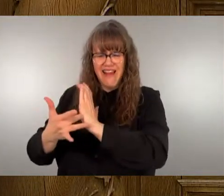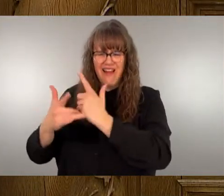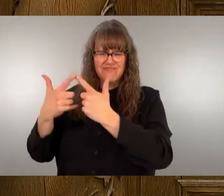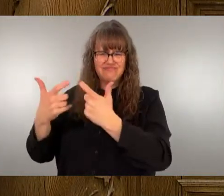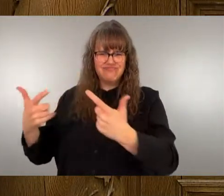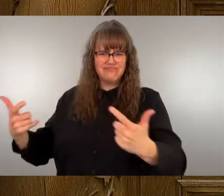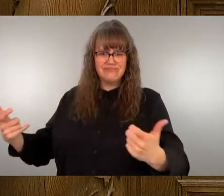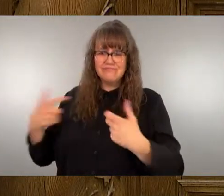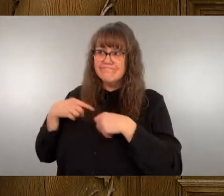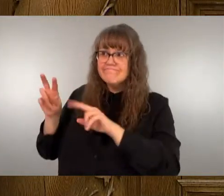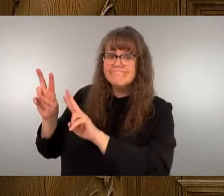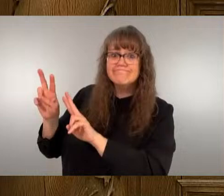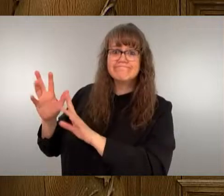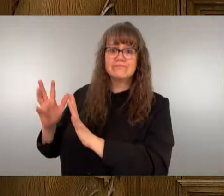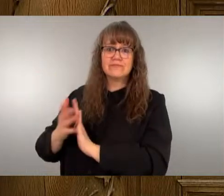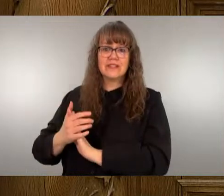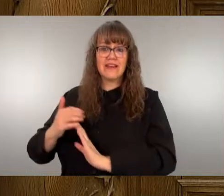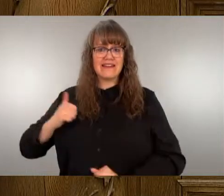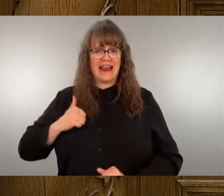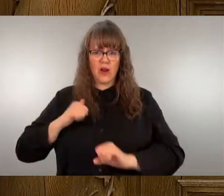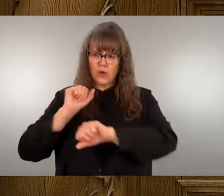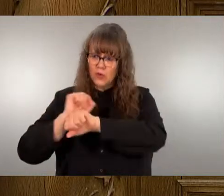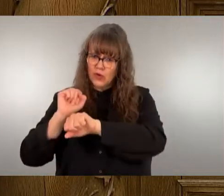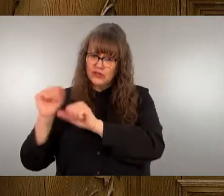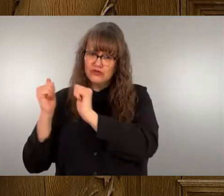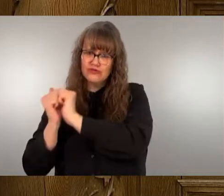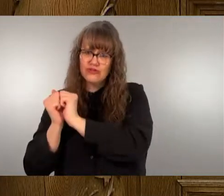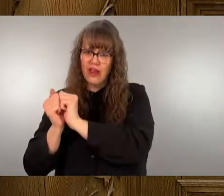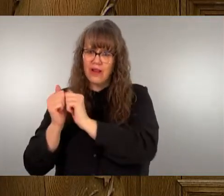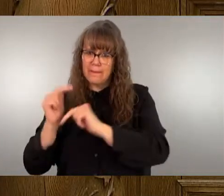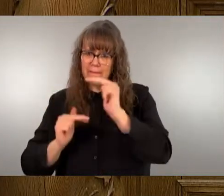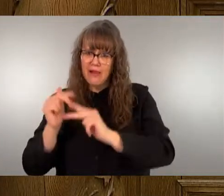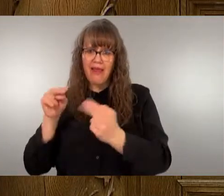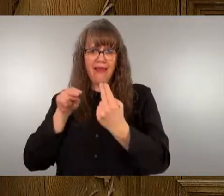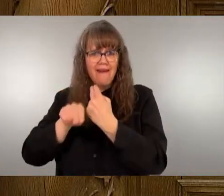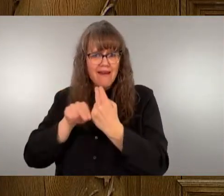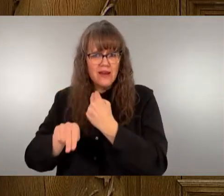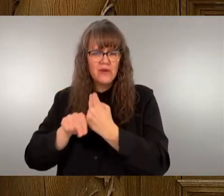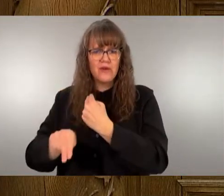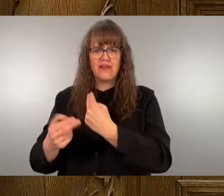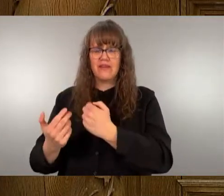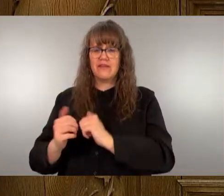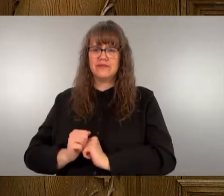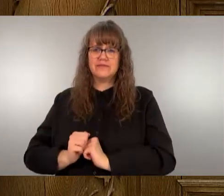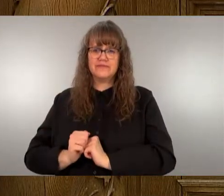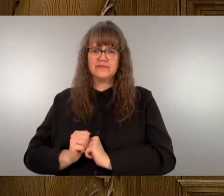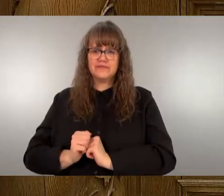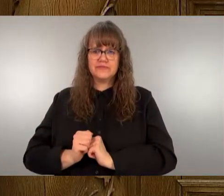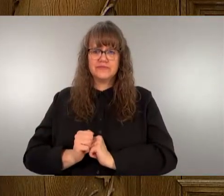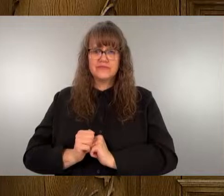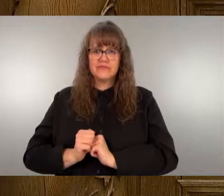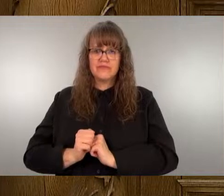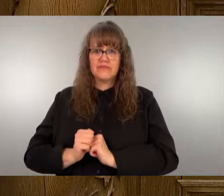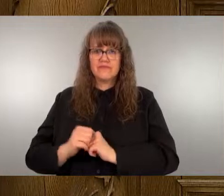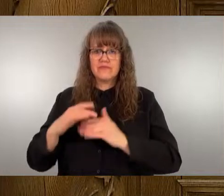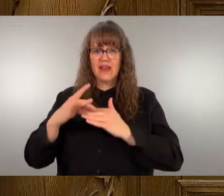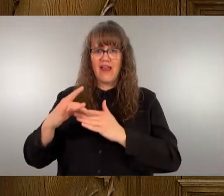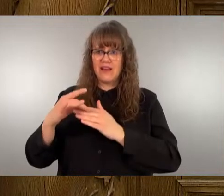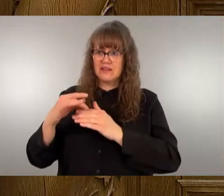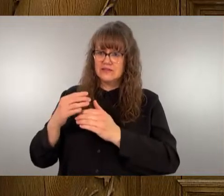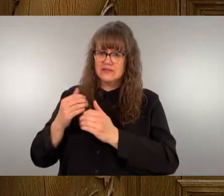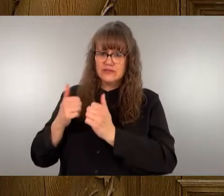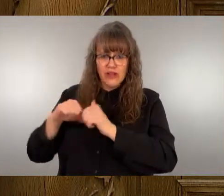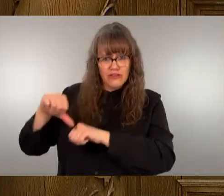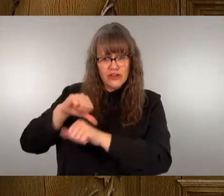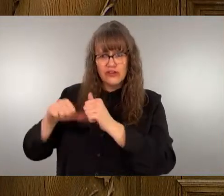Nations playing an essential role as guides through difficult and remote territory. There is